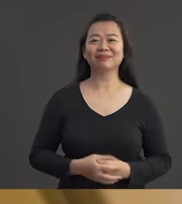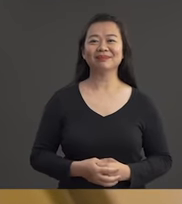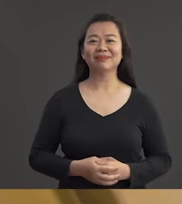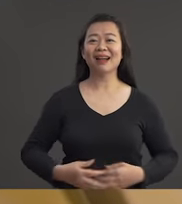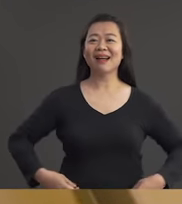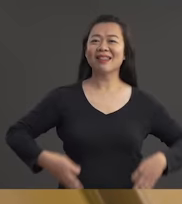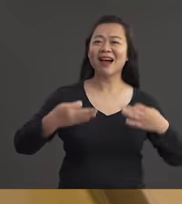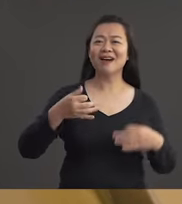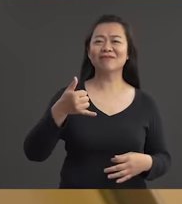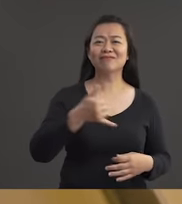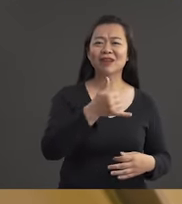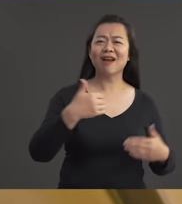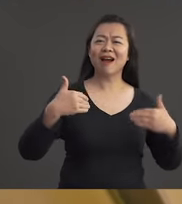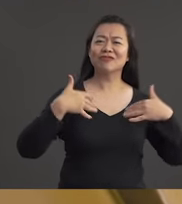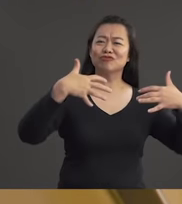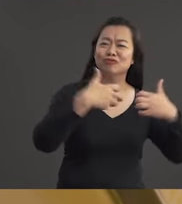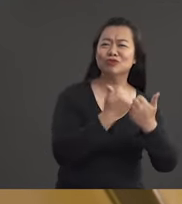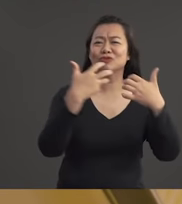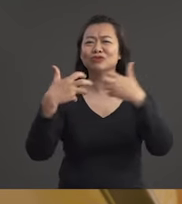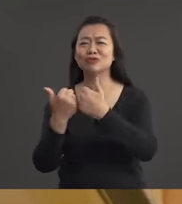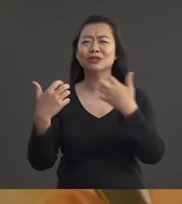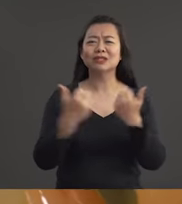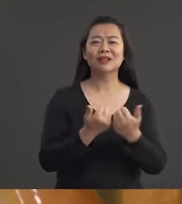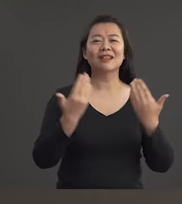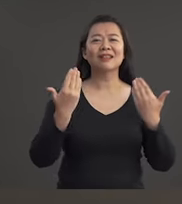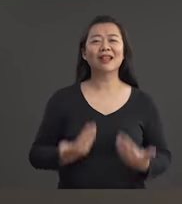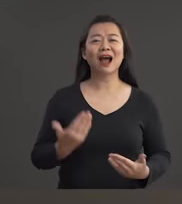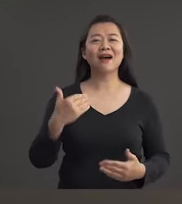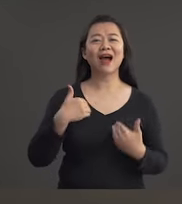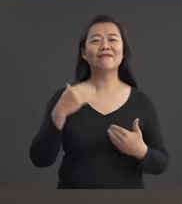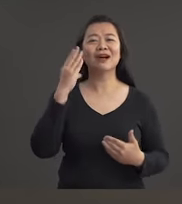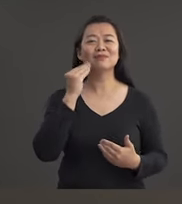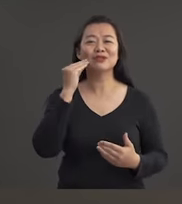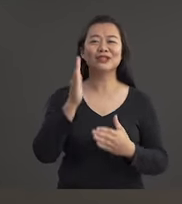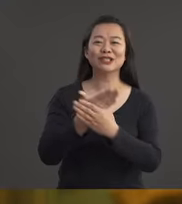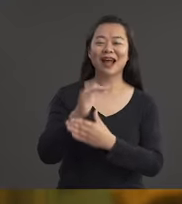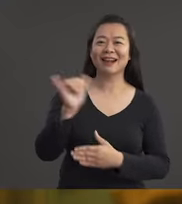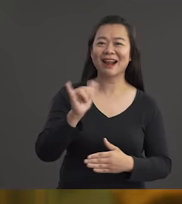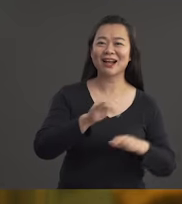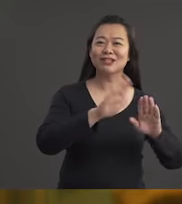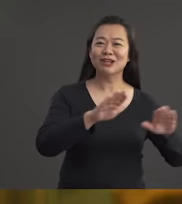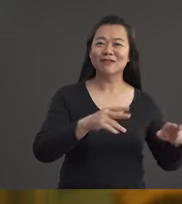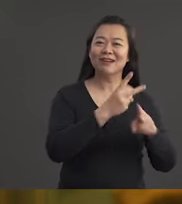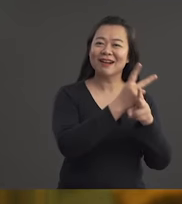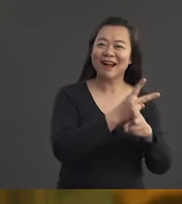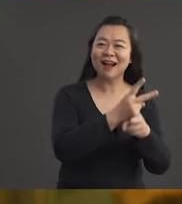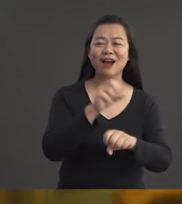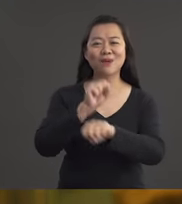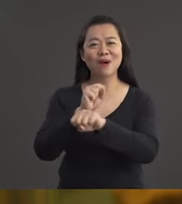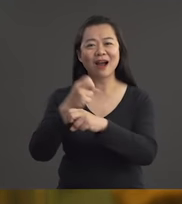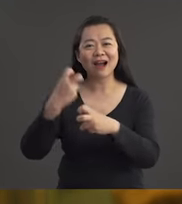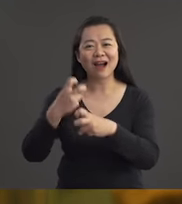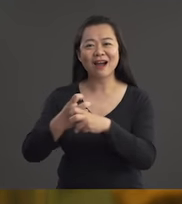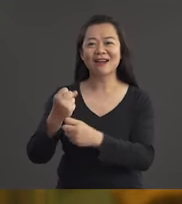Life's journey, together with its challenges, allowed our love to mature through shared experiences that